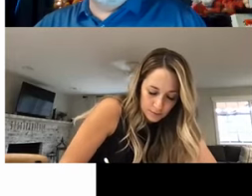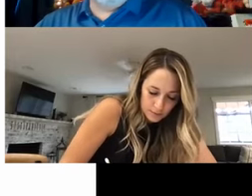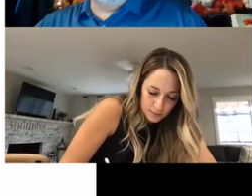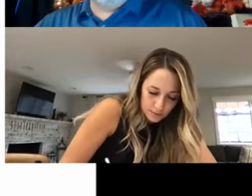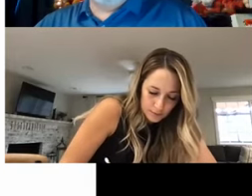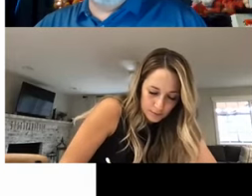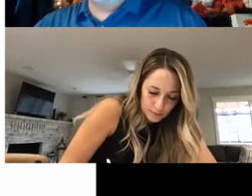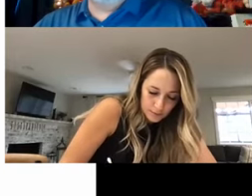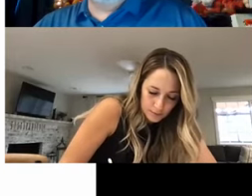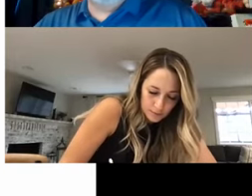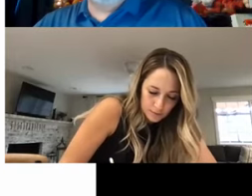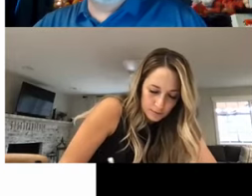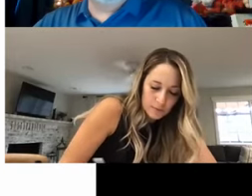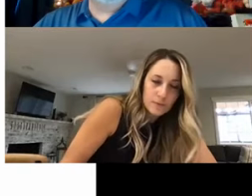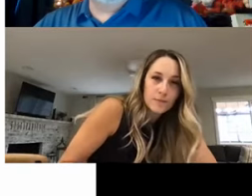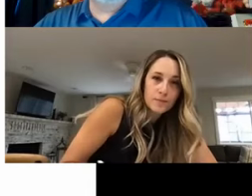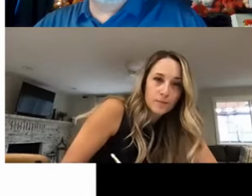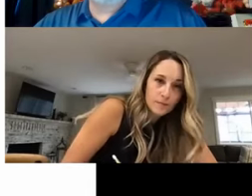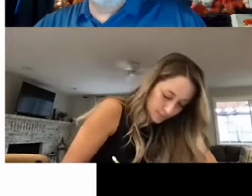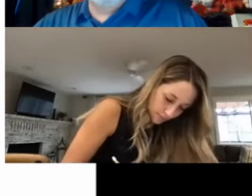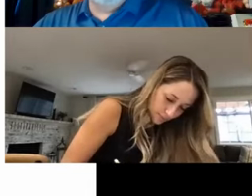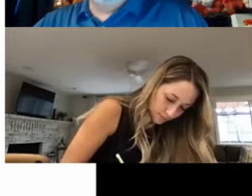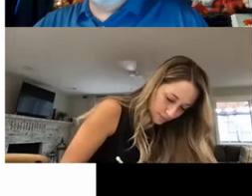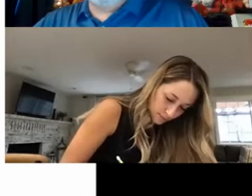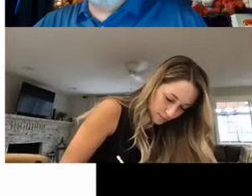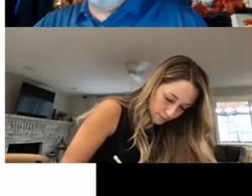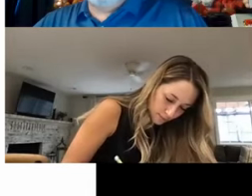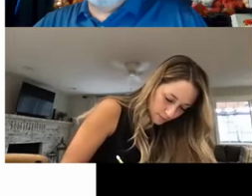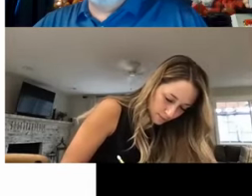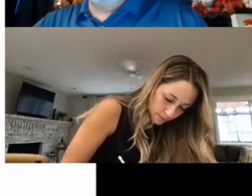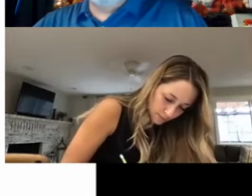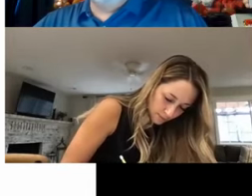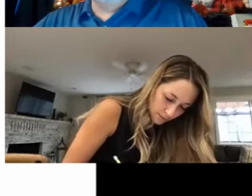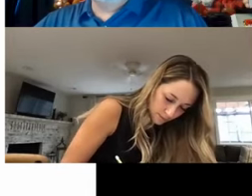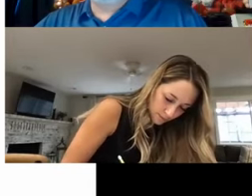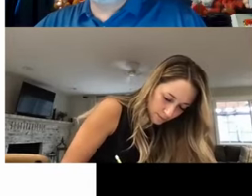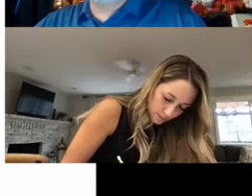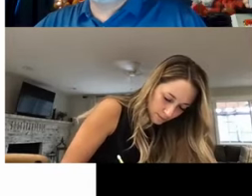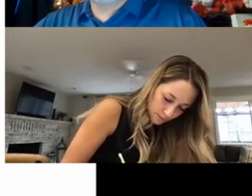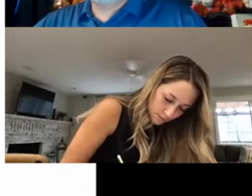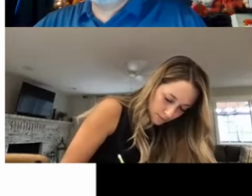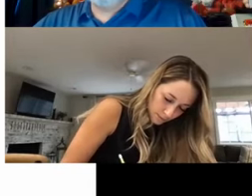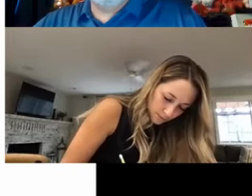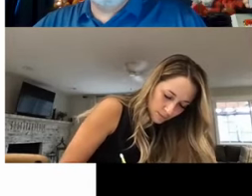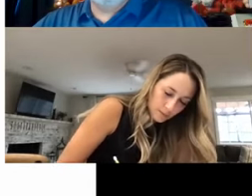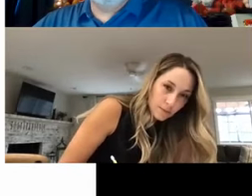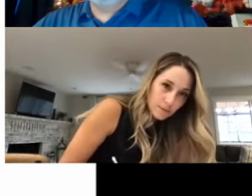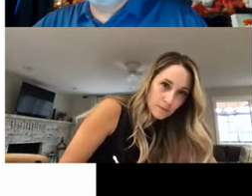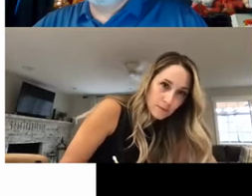remember when we talked about, where's my annotation? There it is. When we talked about, oh,